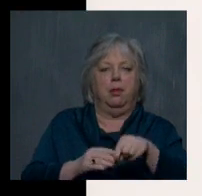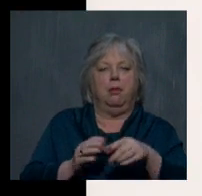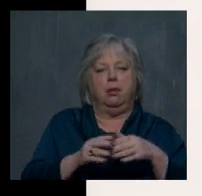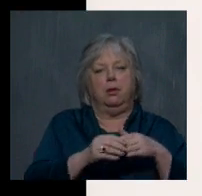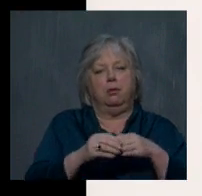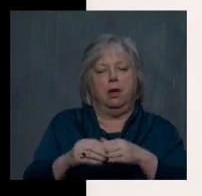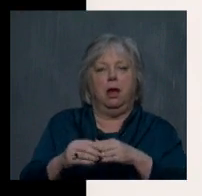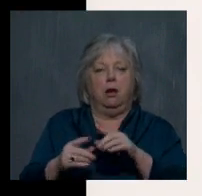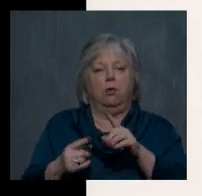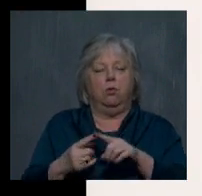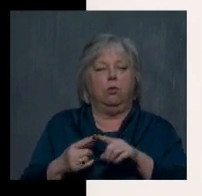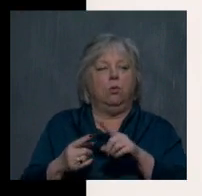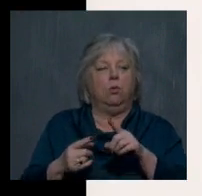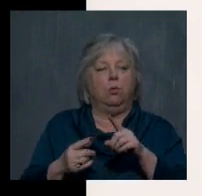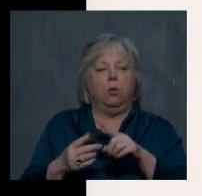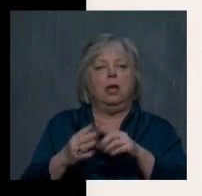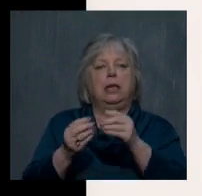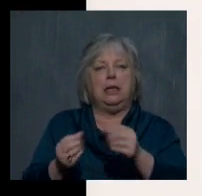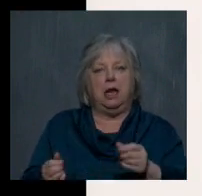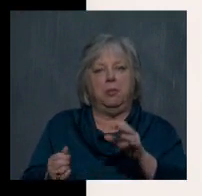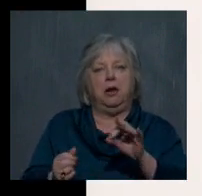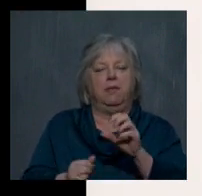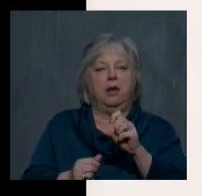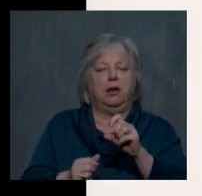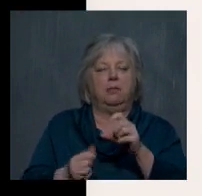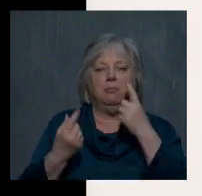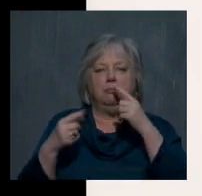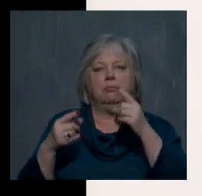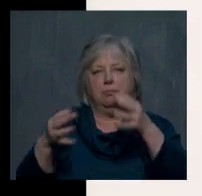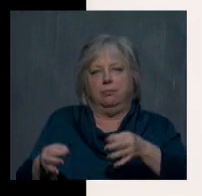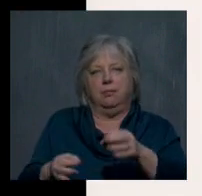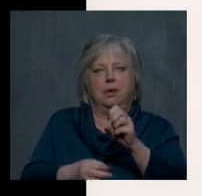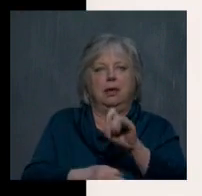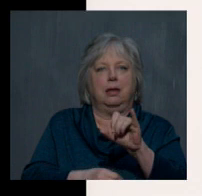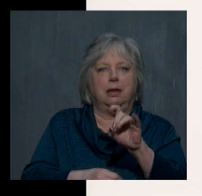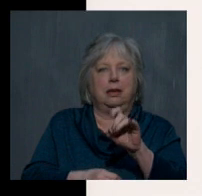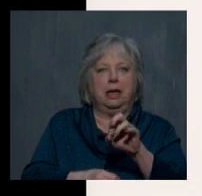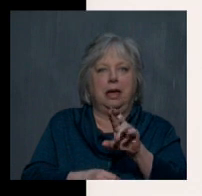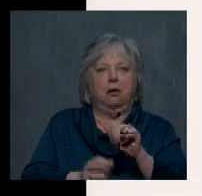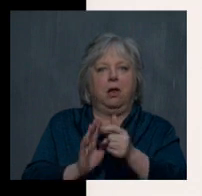the initiation and ultimate settlement of the seal lawsuit to begin with. And so,